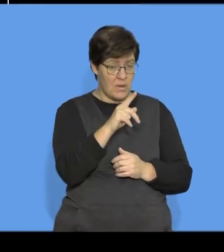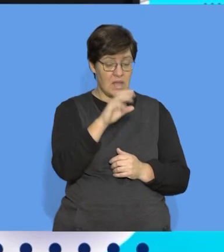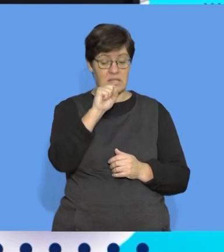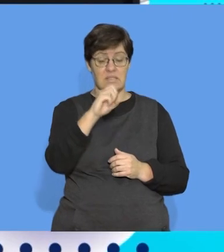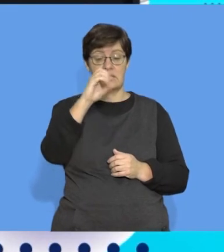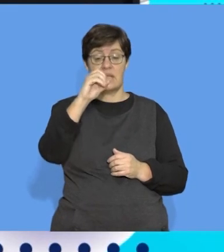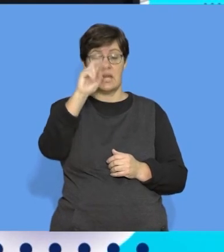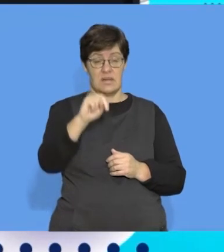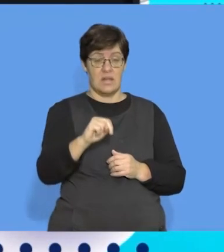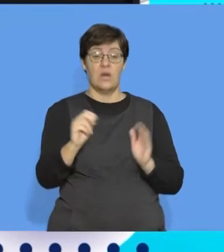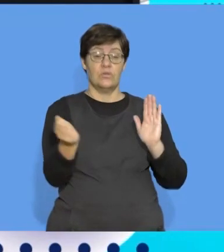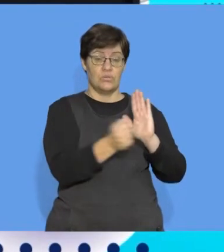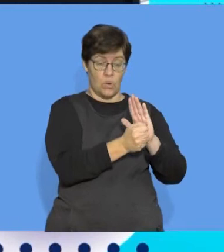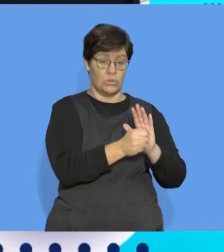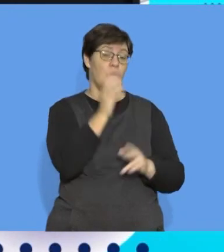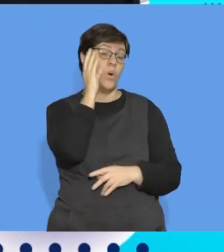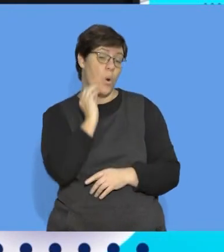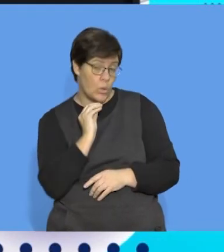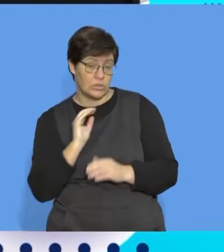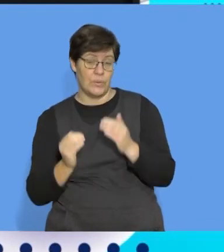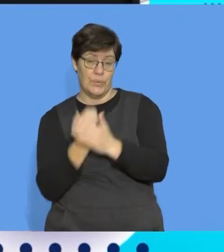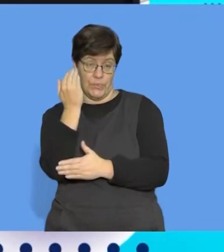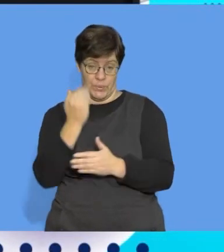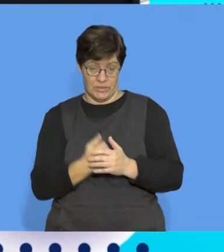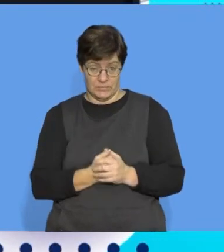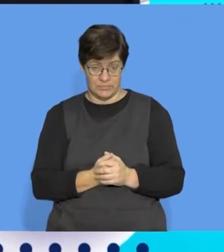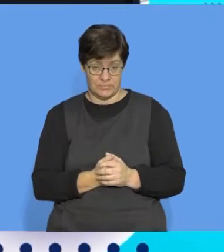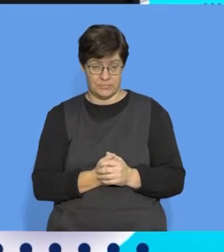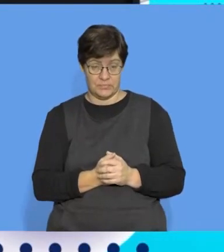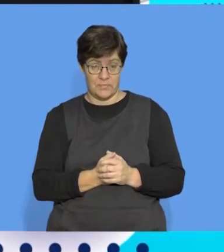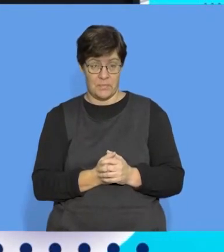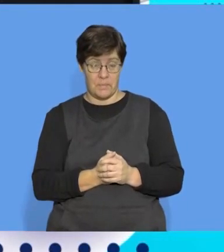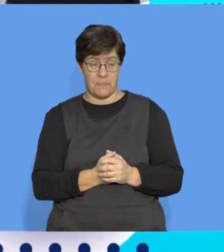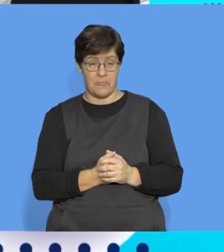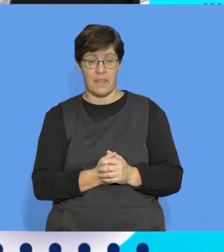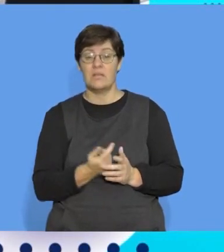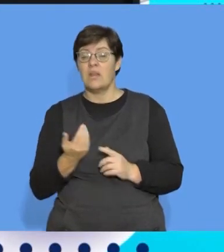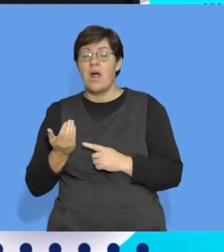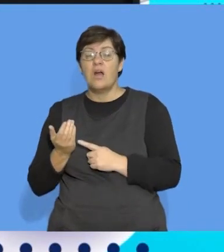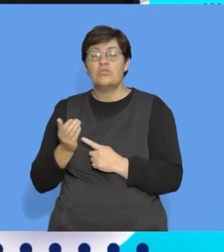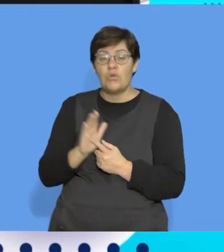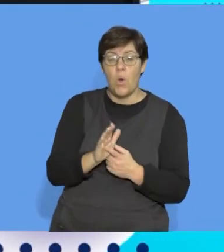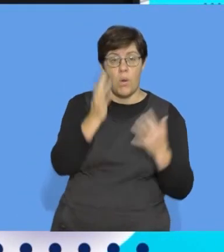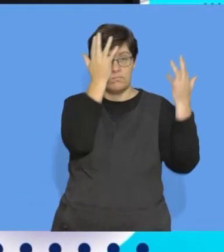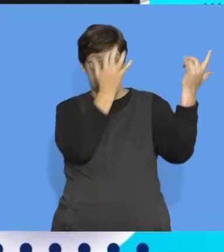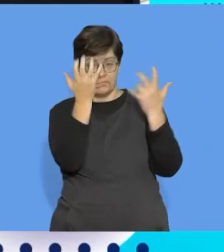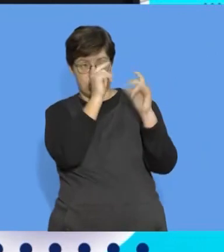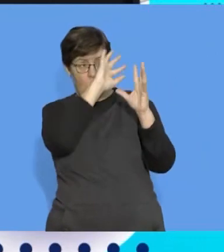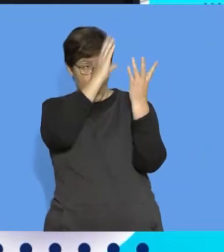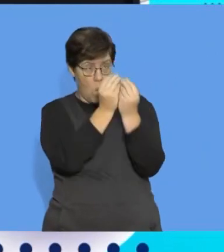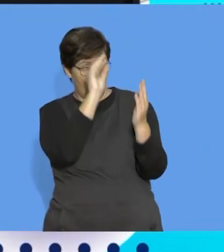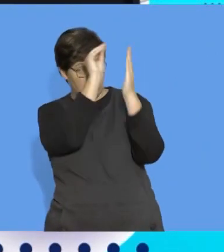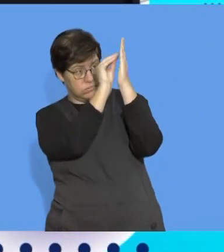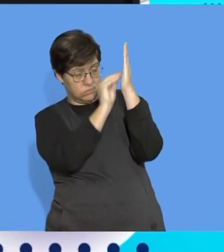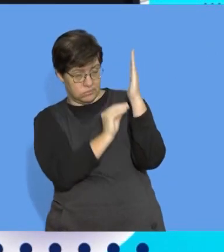depreciation. Remember, son, sold, old, and new. Then show